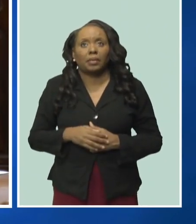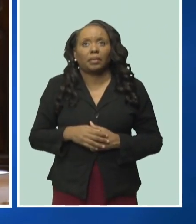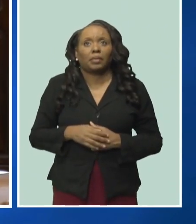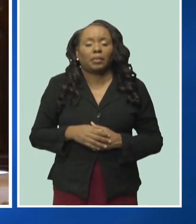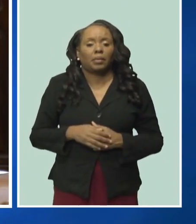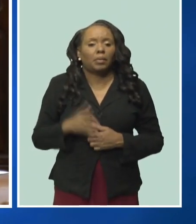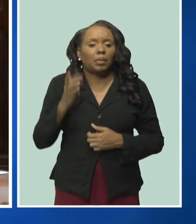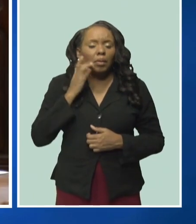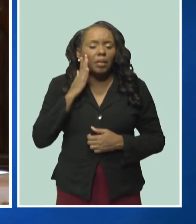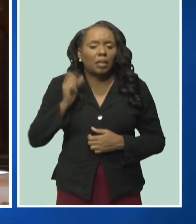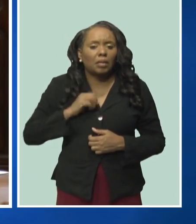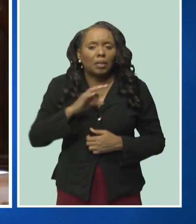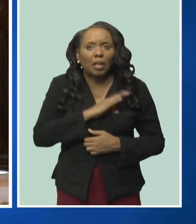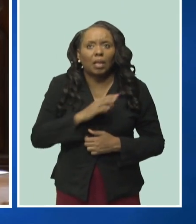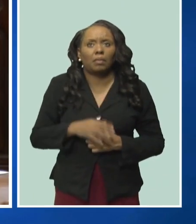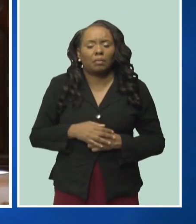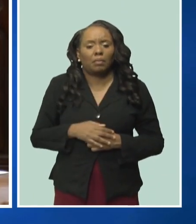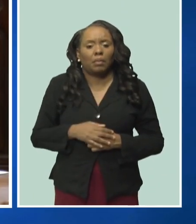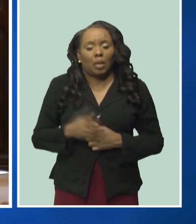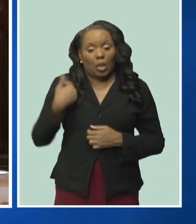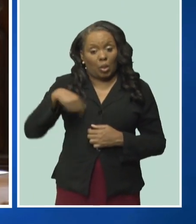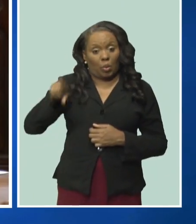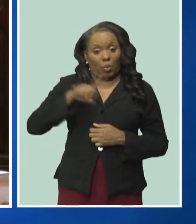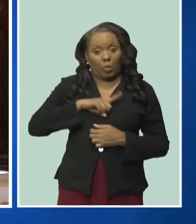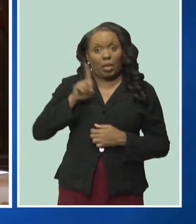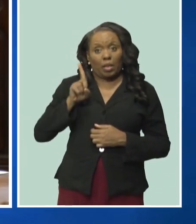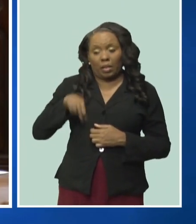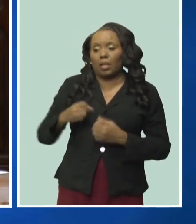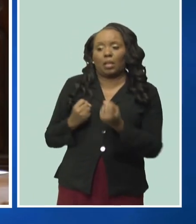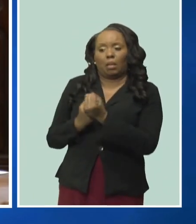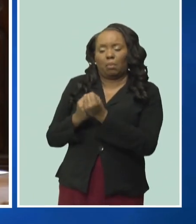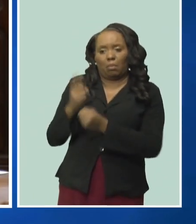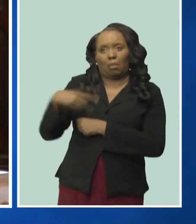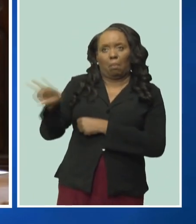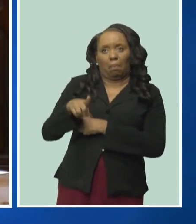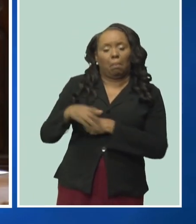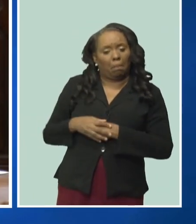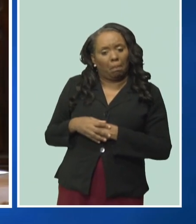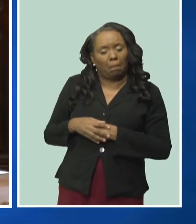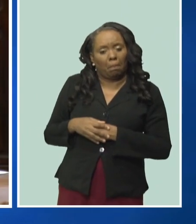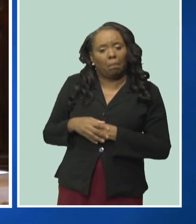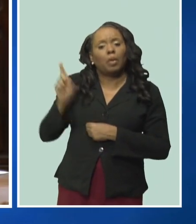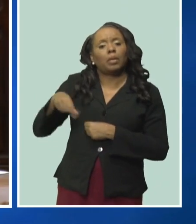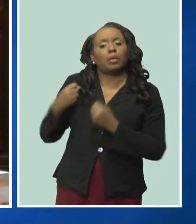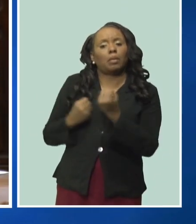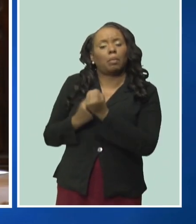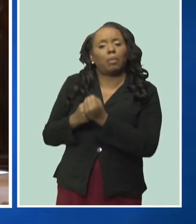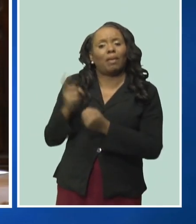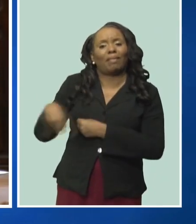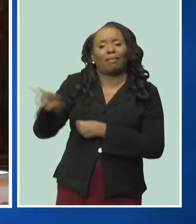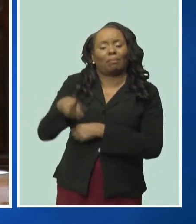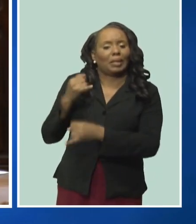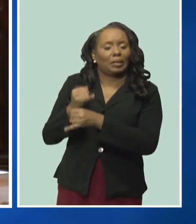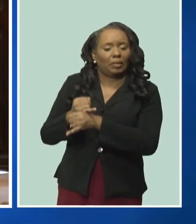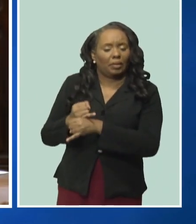as Barbadians outside of the industry, that we support the industry. And we need